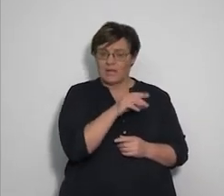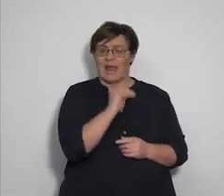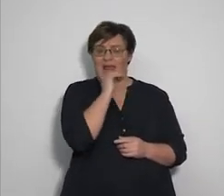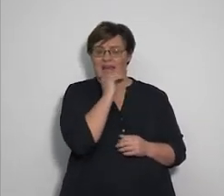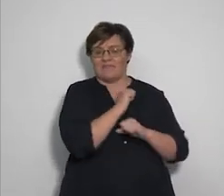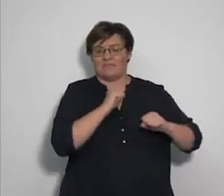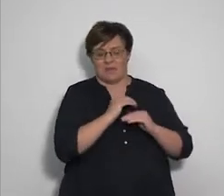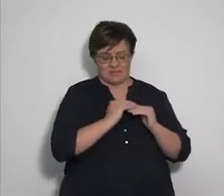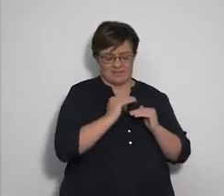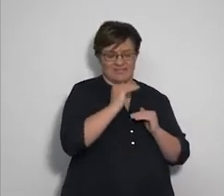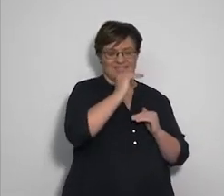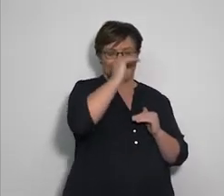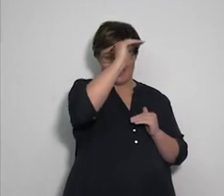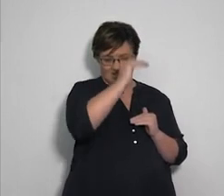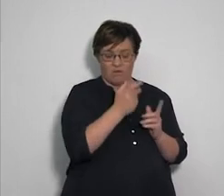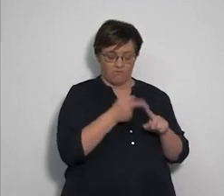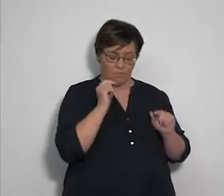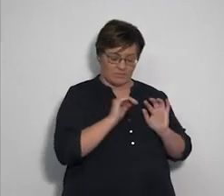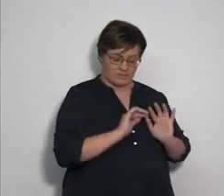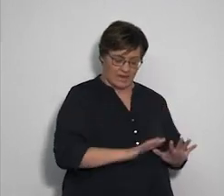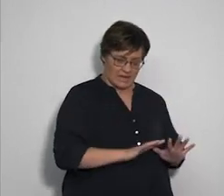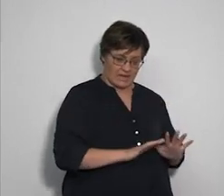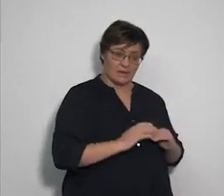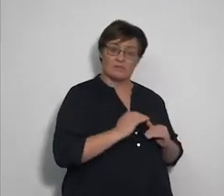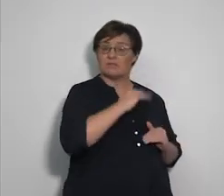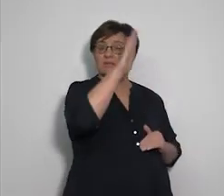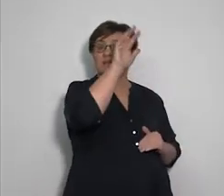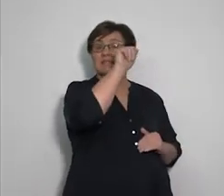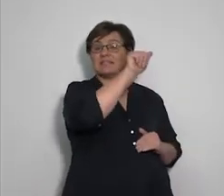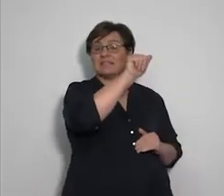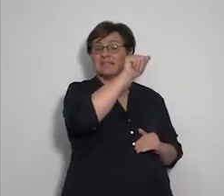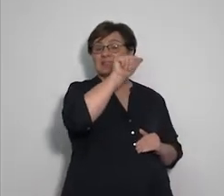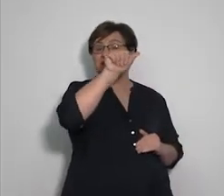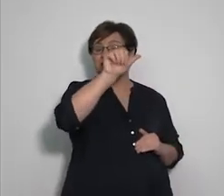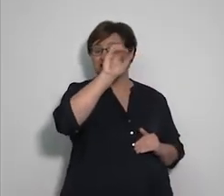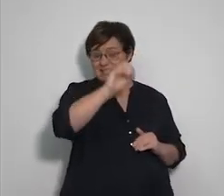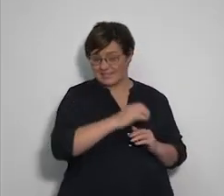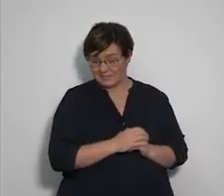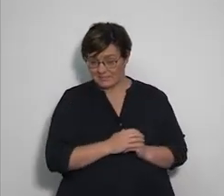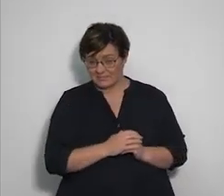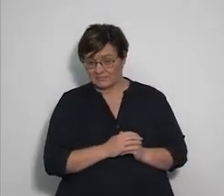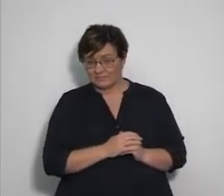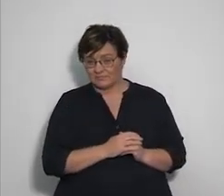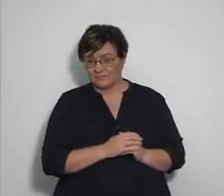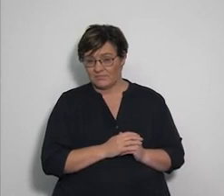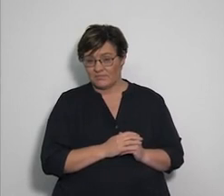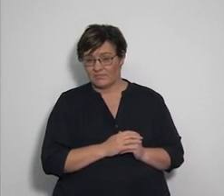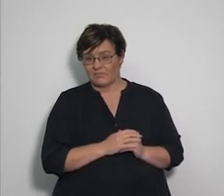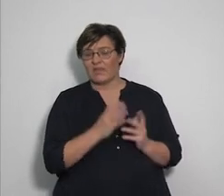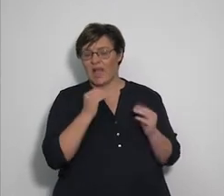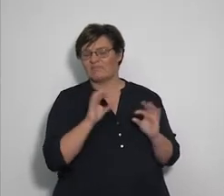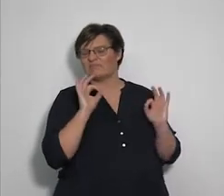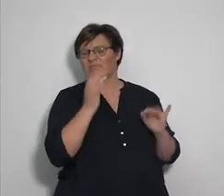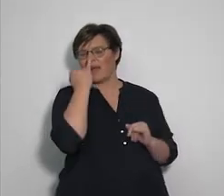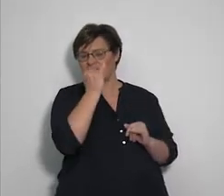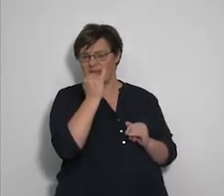to accommodate going from 10 all the way up to 660. Right, so we've